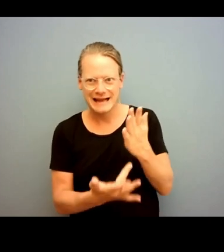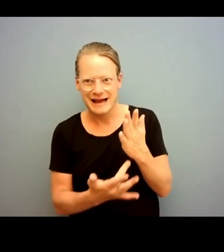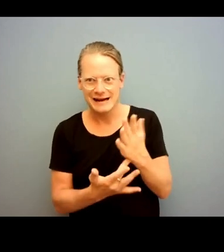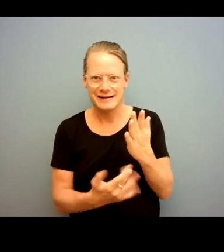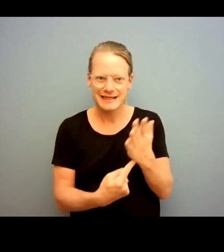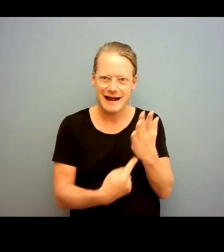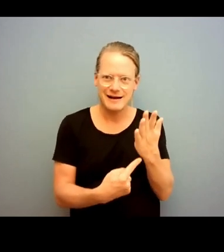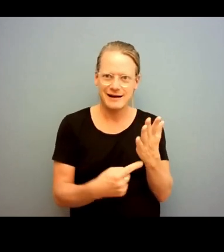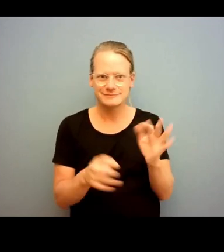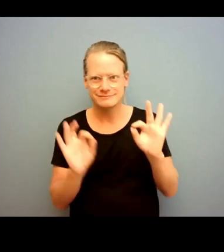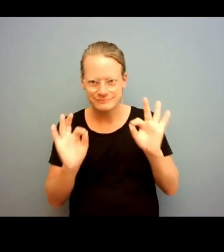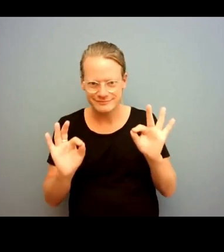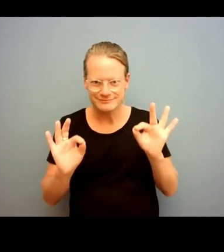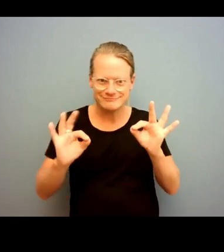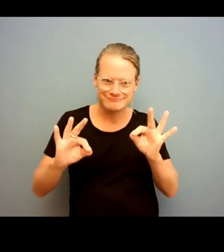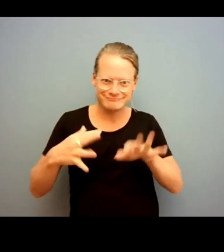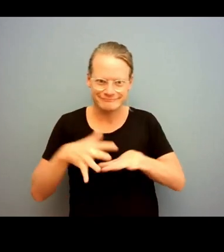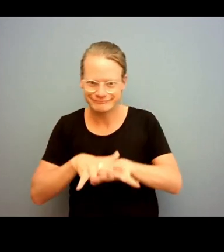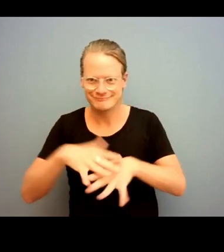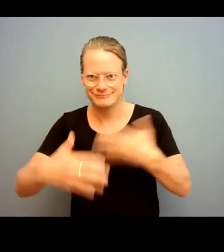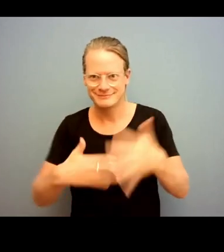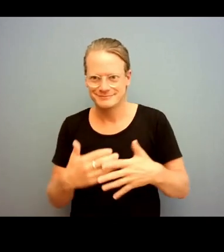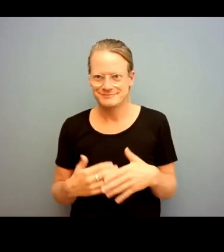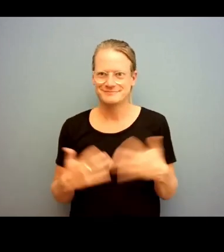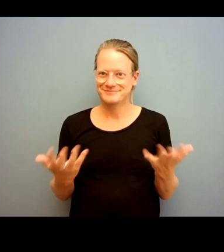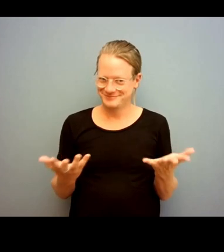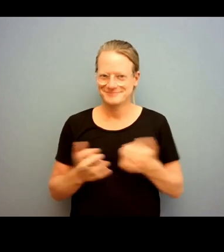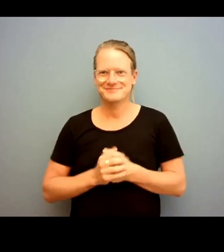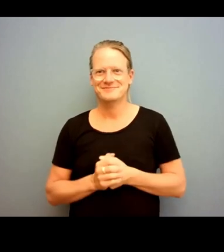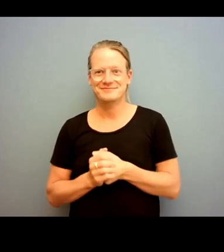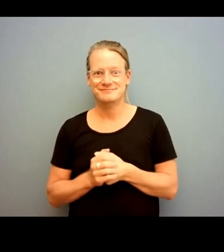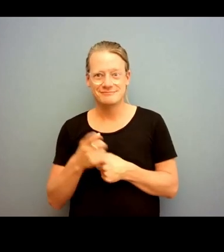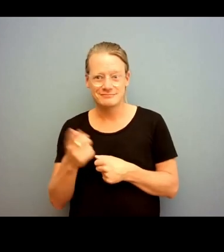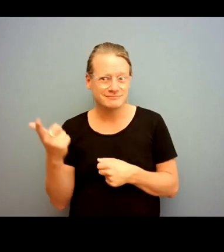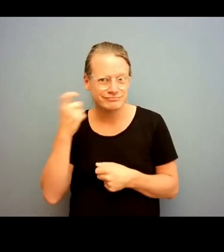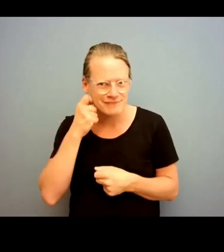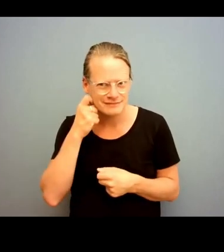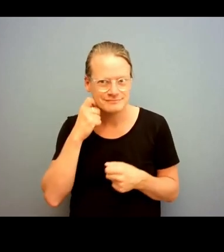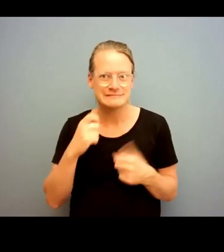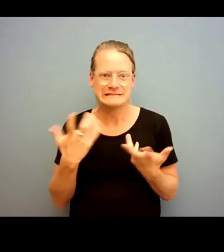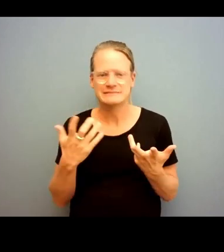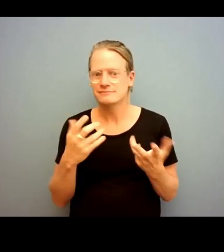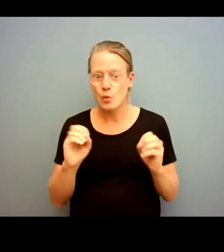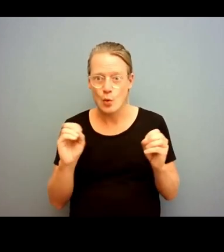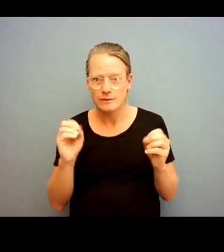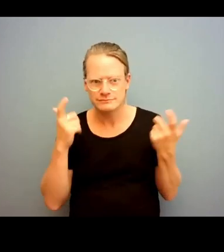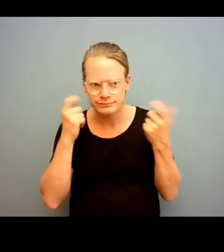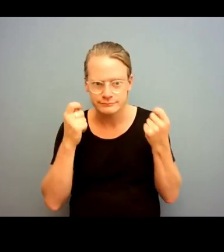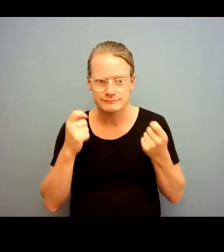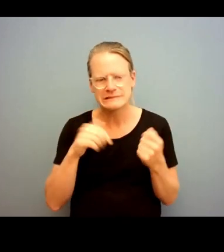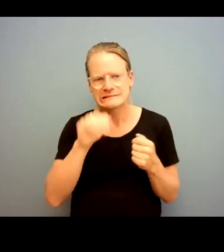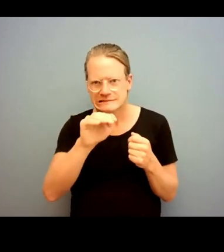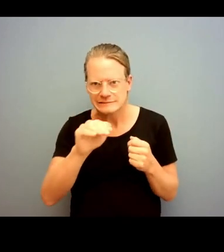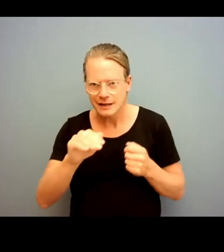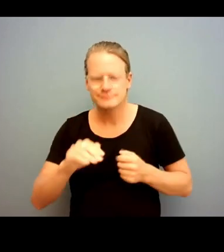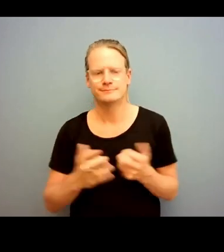technicalities are working, that you can hear me. If not, then please indicate if the sound is not working.